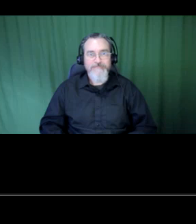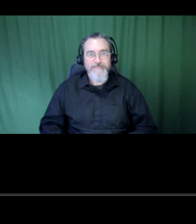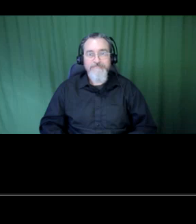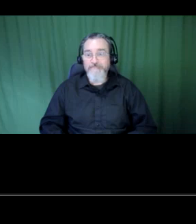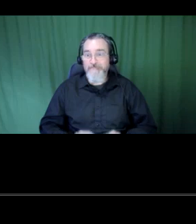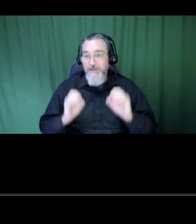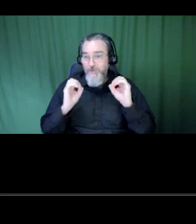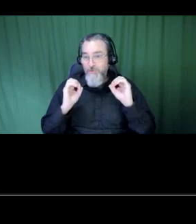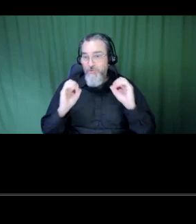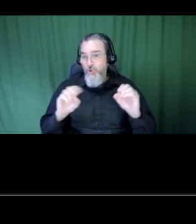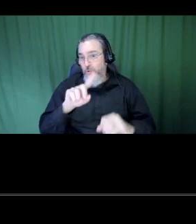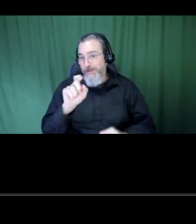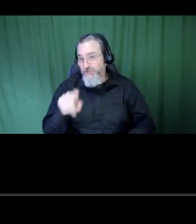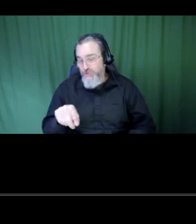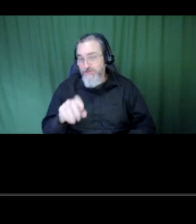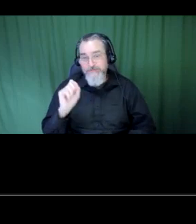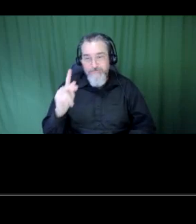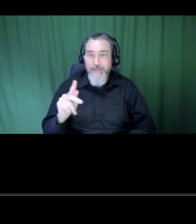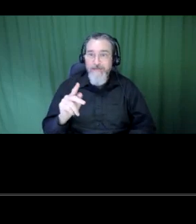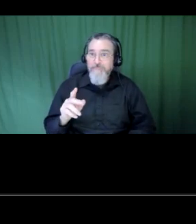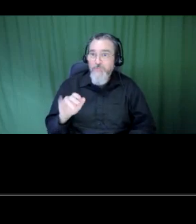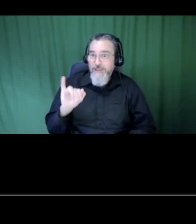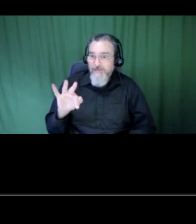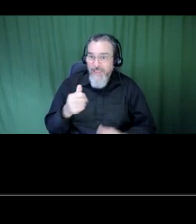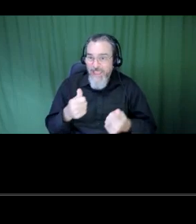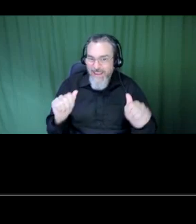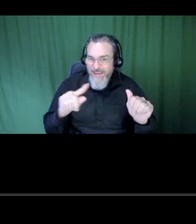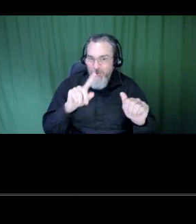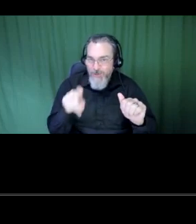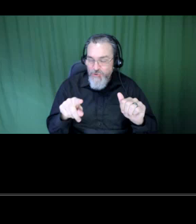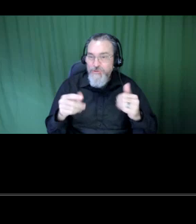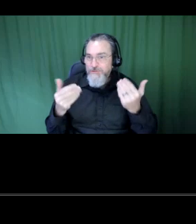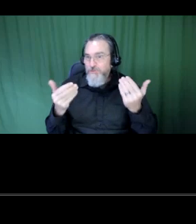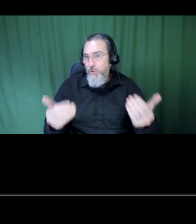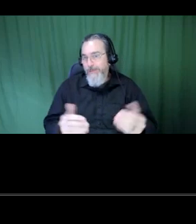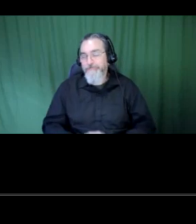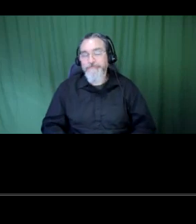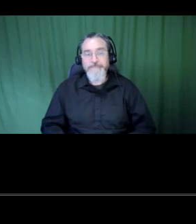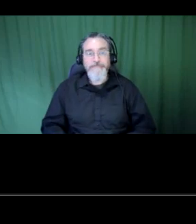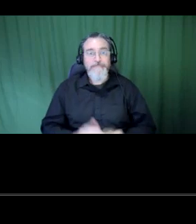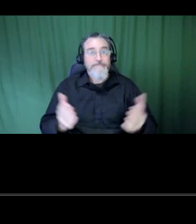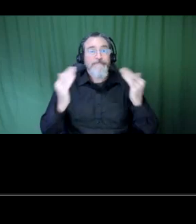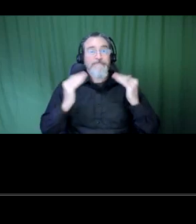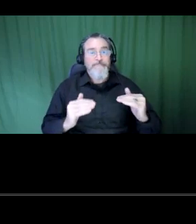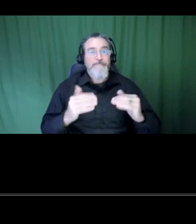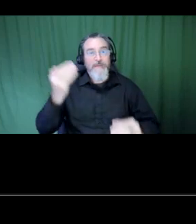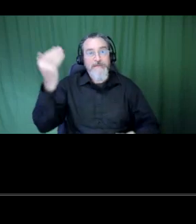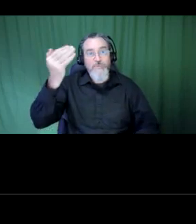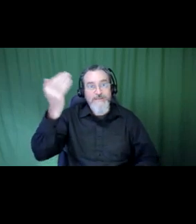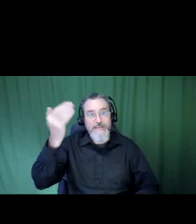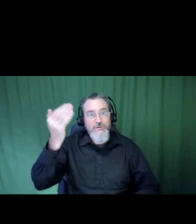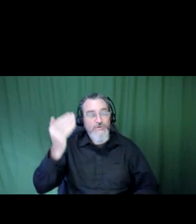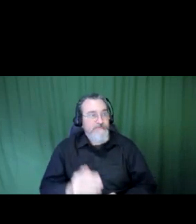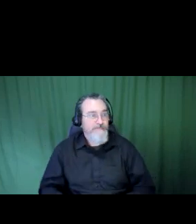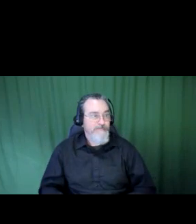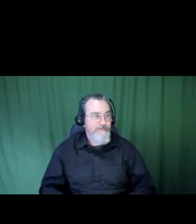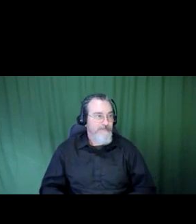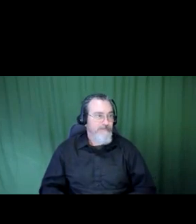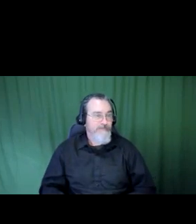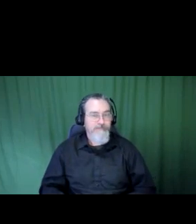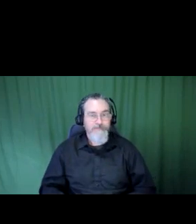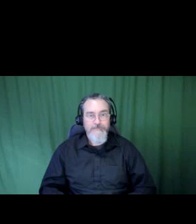questions, and folks, feel free to keep sending questions in. And then moving on to our next presentation, it